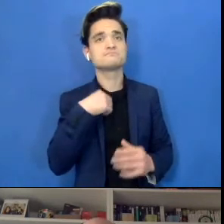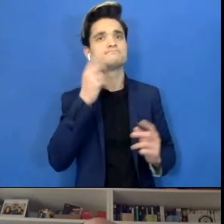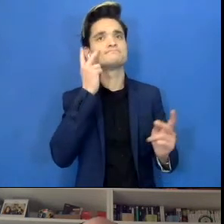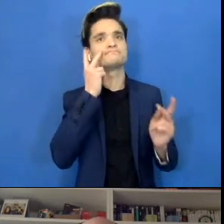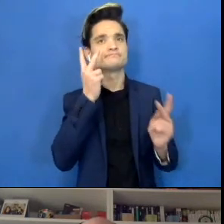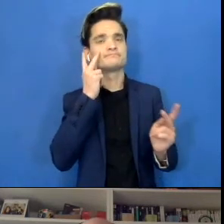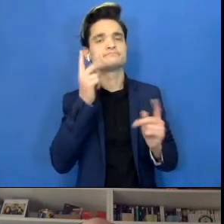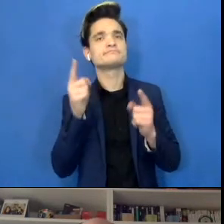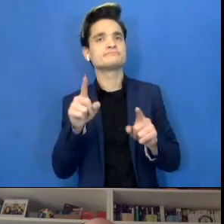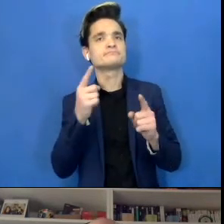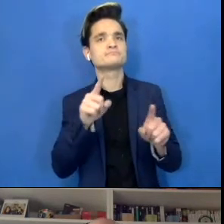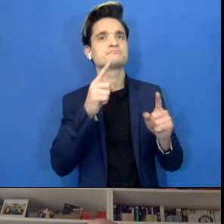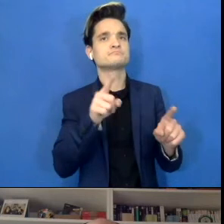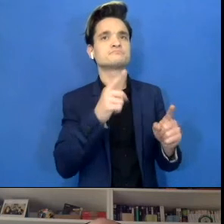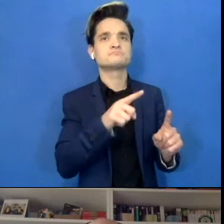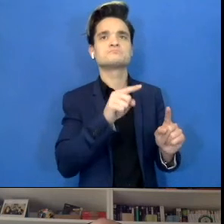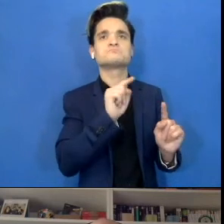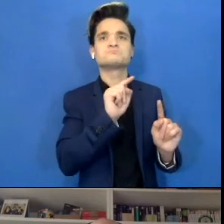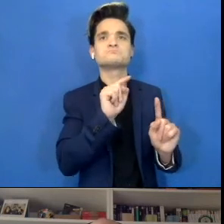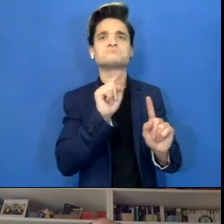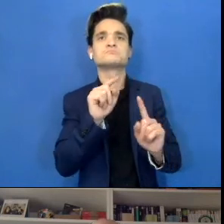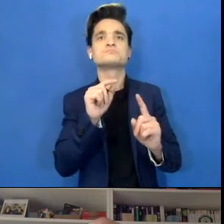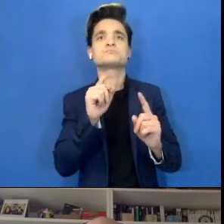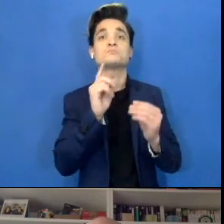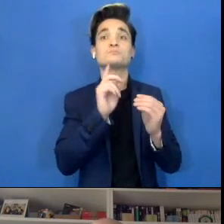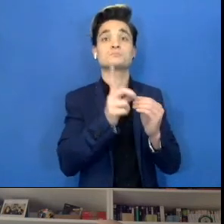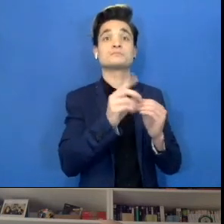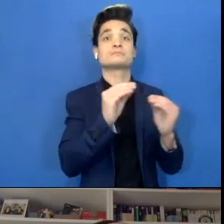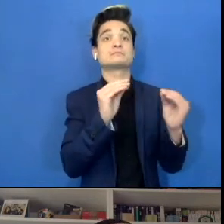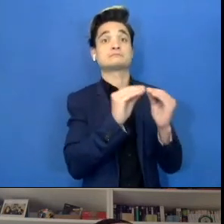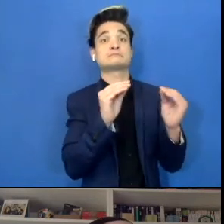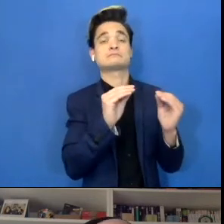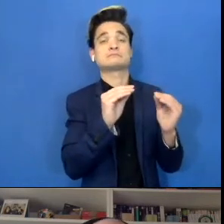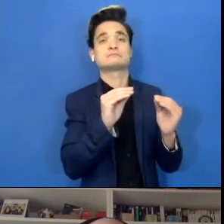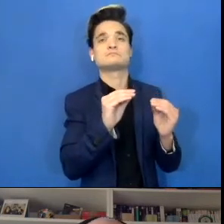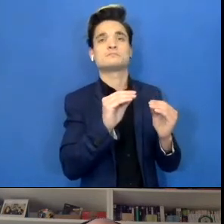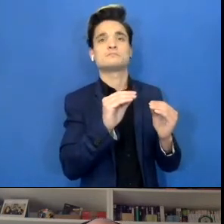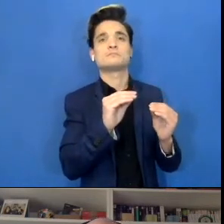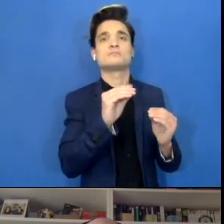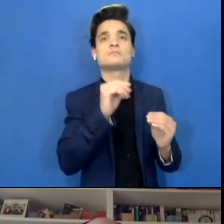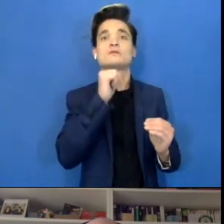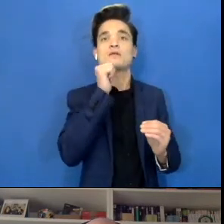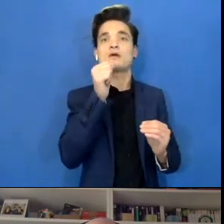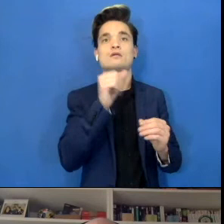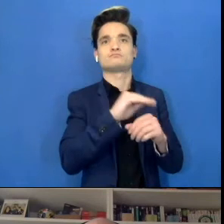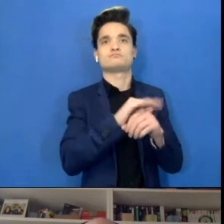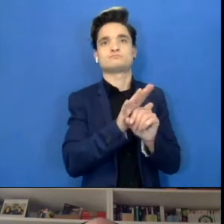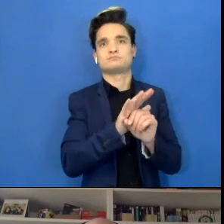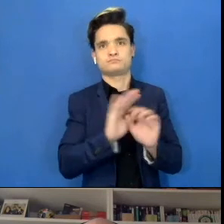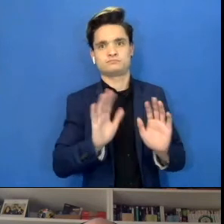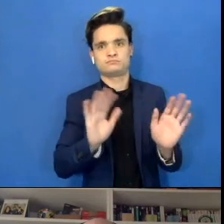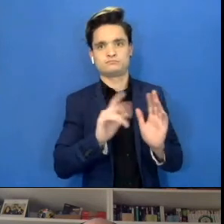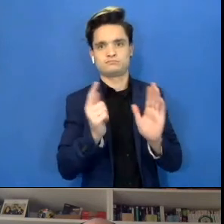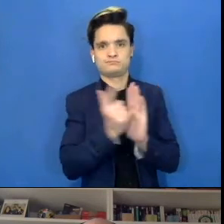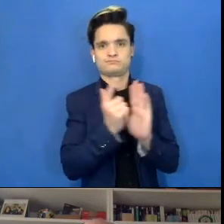fine. But we're living in COVID times, for example. Maybe we don't want to do that. So yes, absolutely.